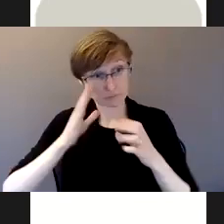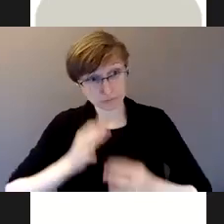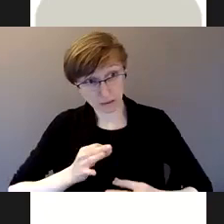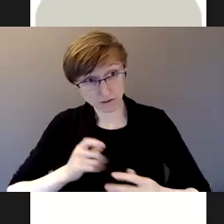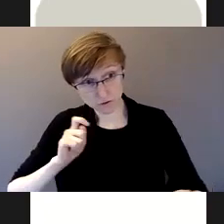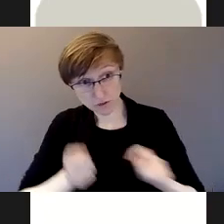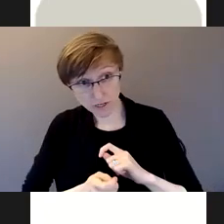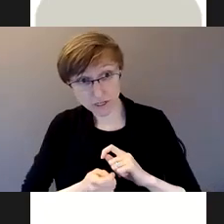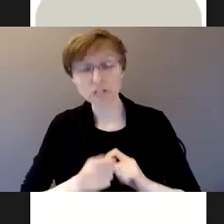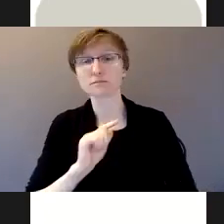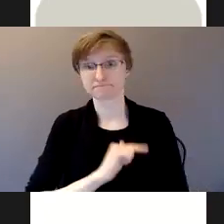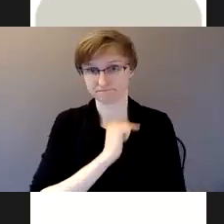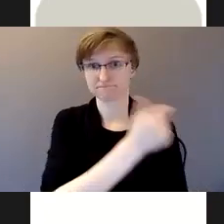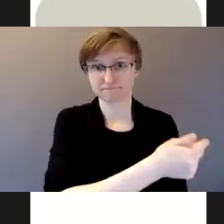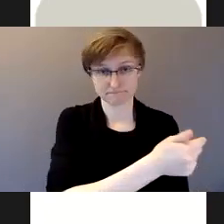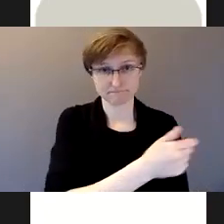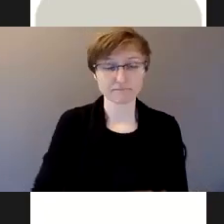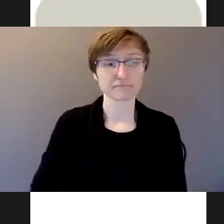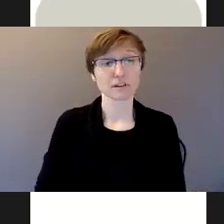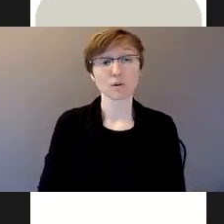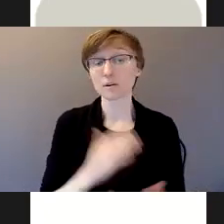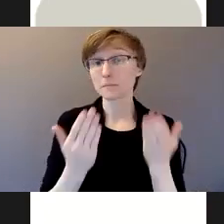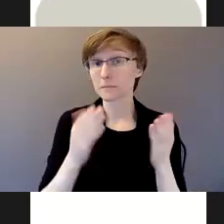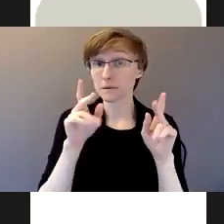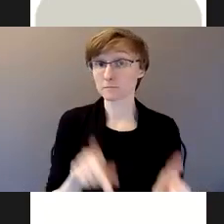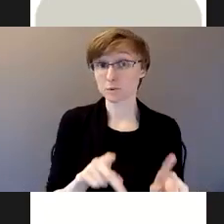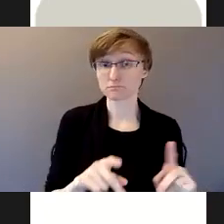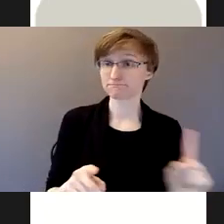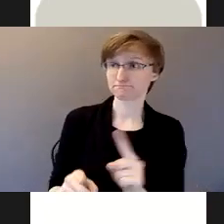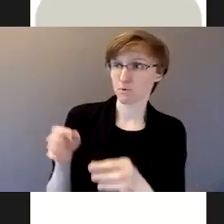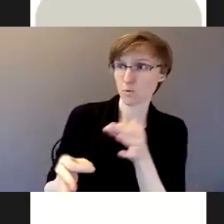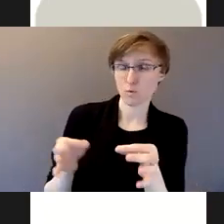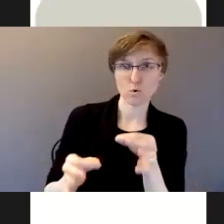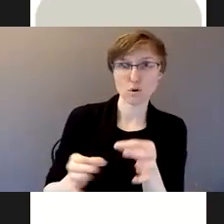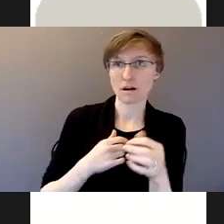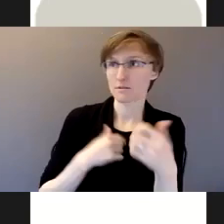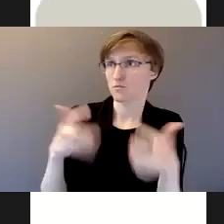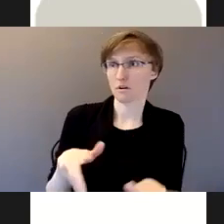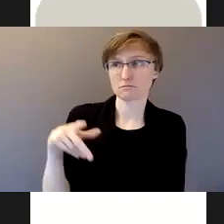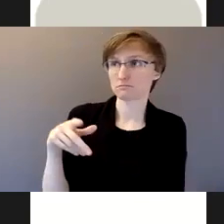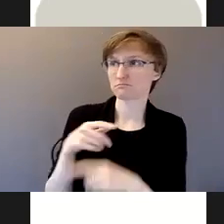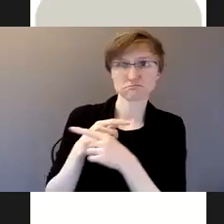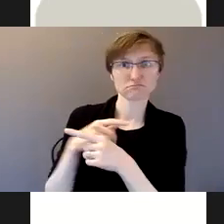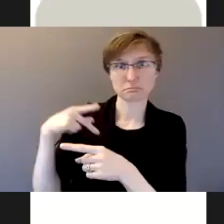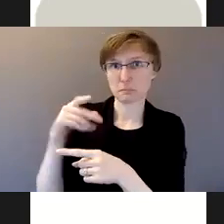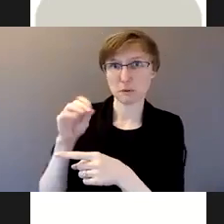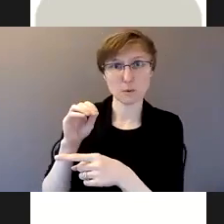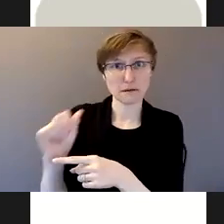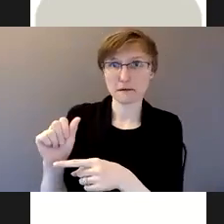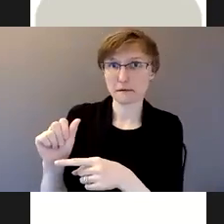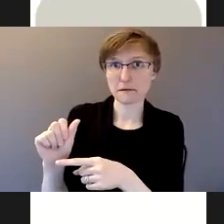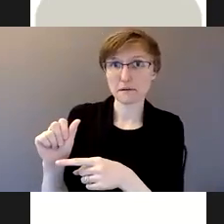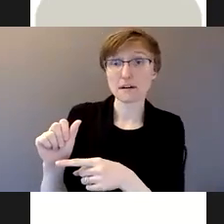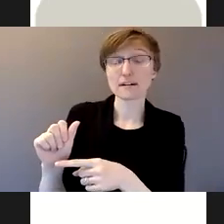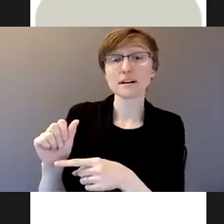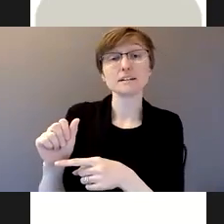PGT to be guardian any longer. And if the judge agrees with them, then we lose our authority. And like I said earlier, if